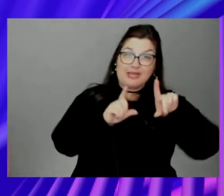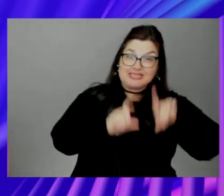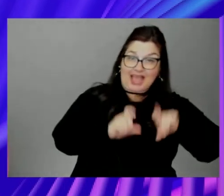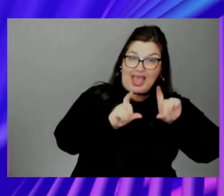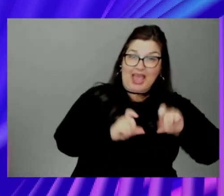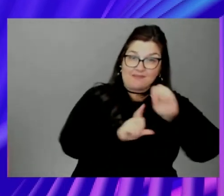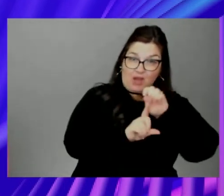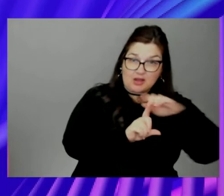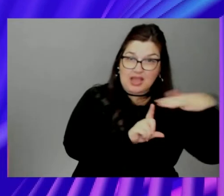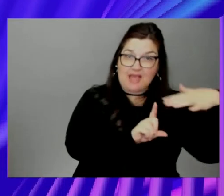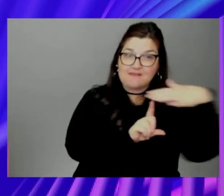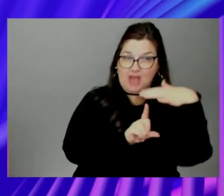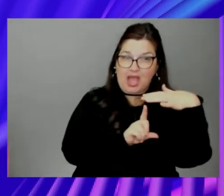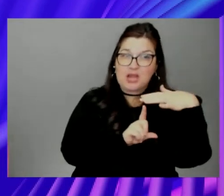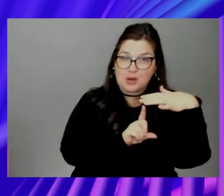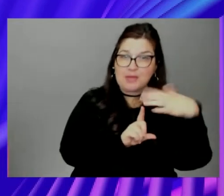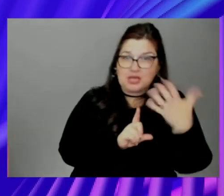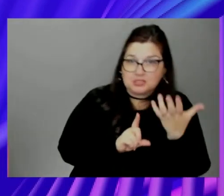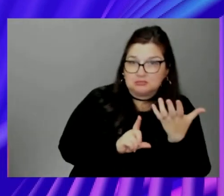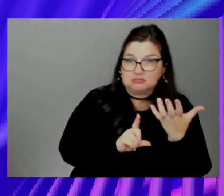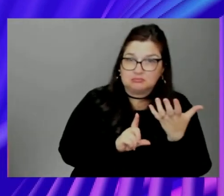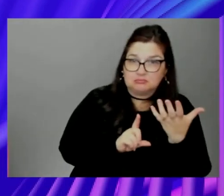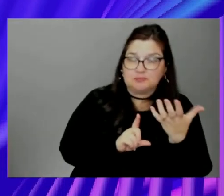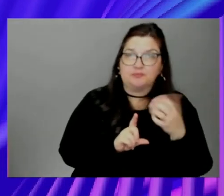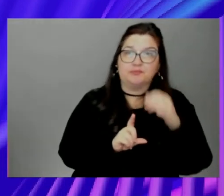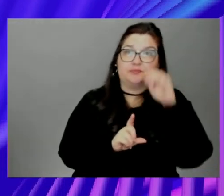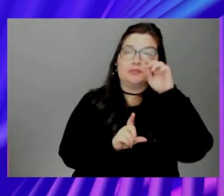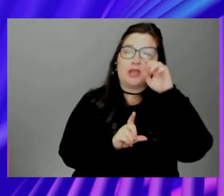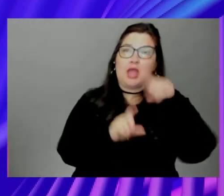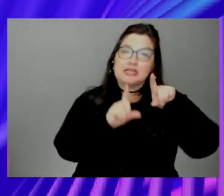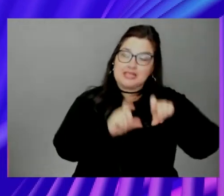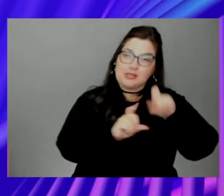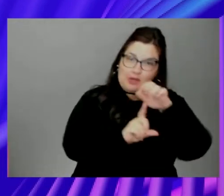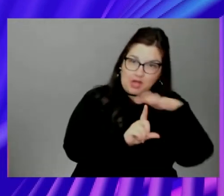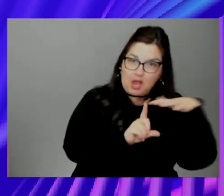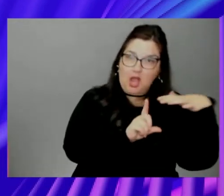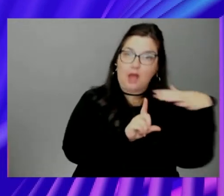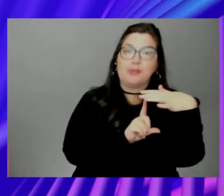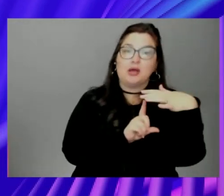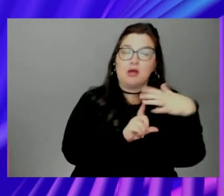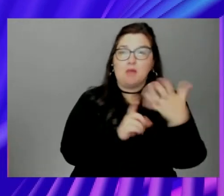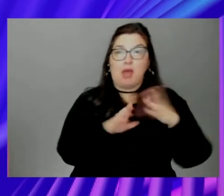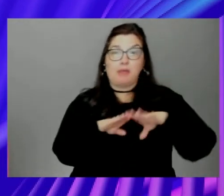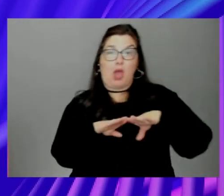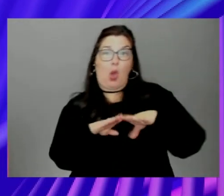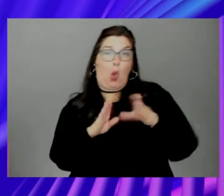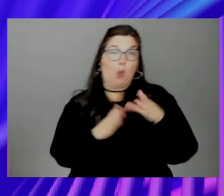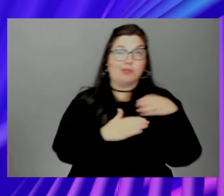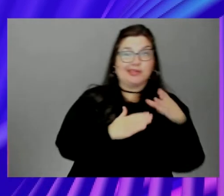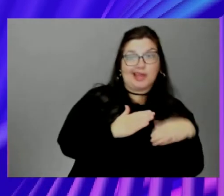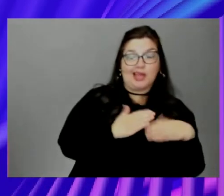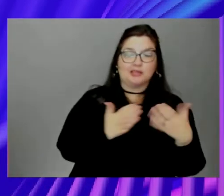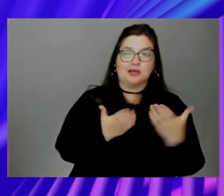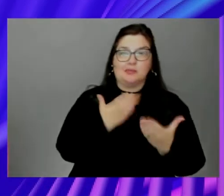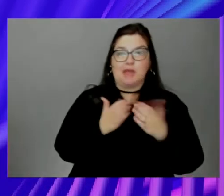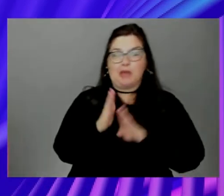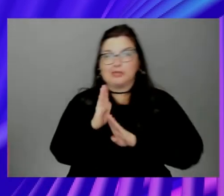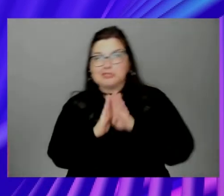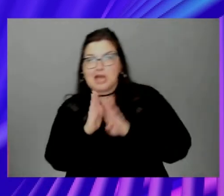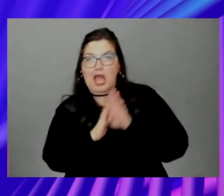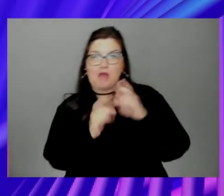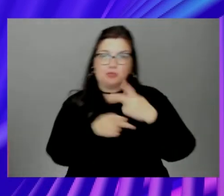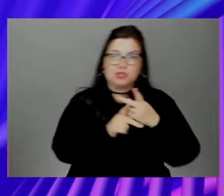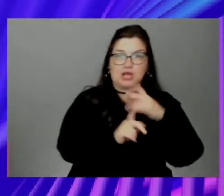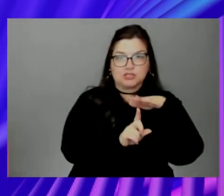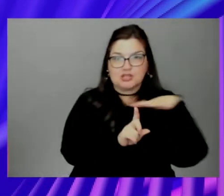a little bit, a sandbox environment you leave a little bit more open-ended, where a dev and production environment, you're going to start